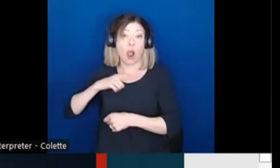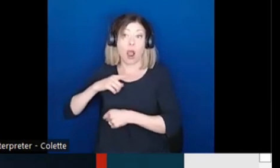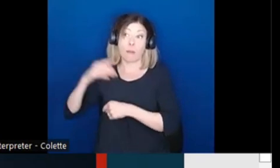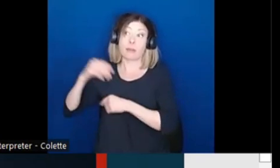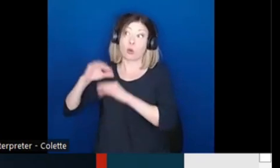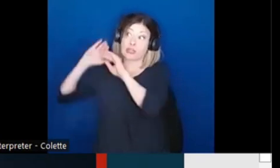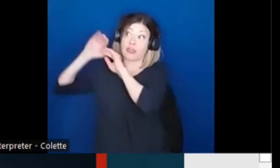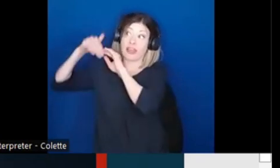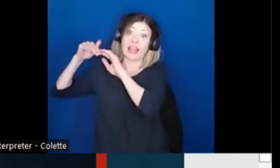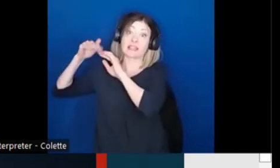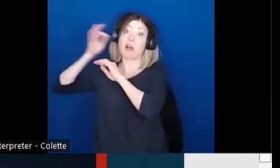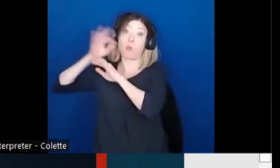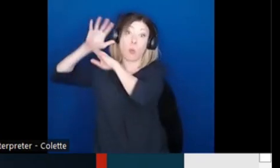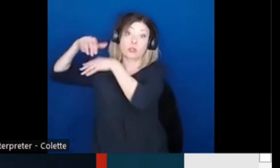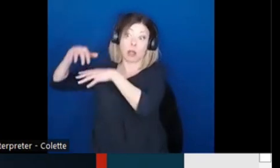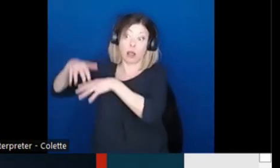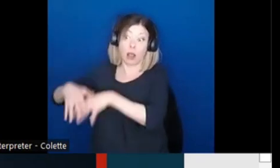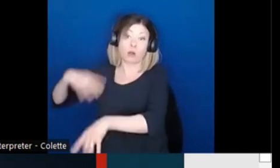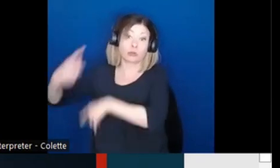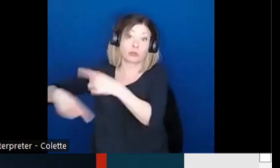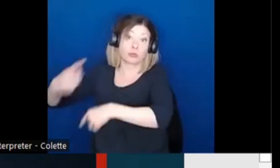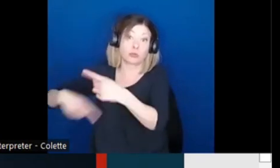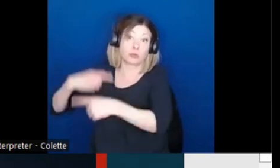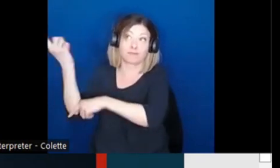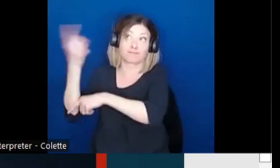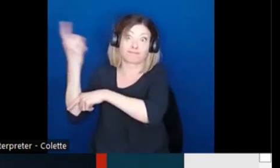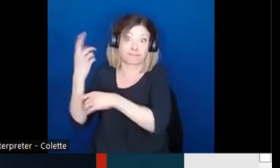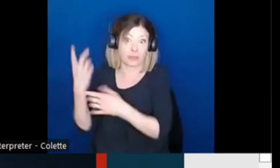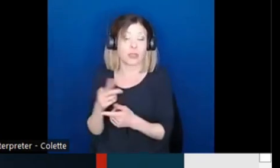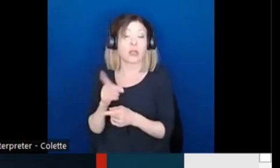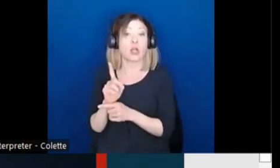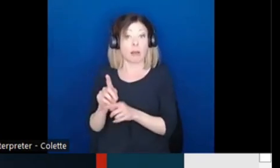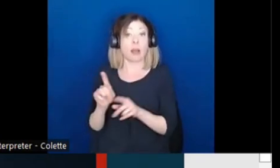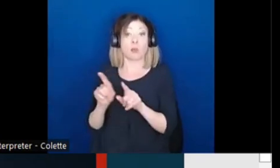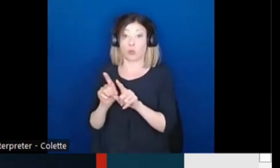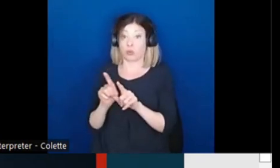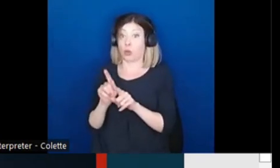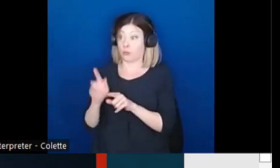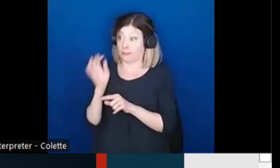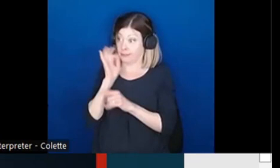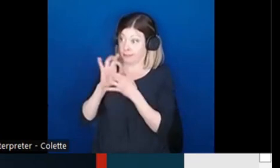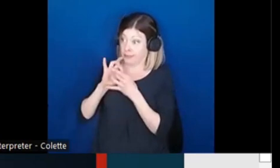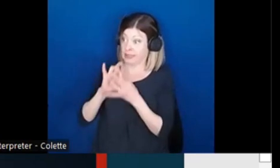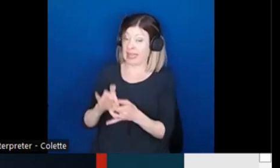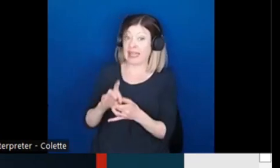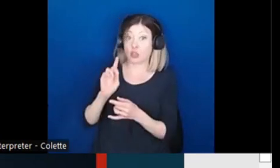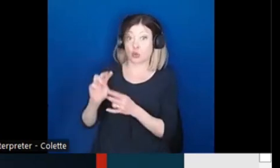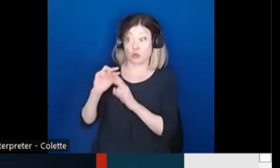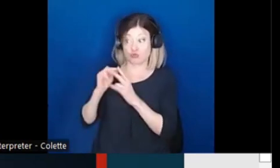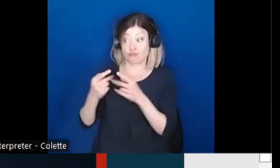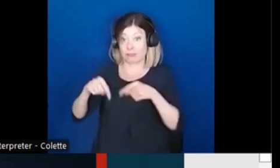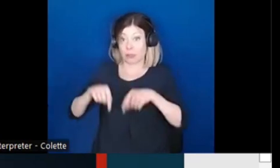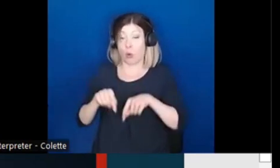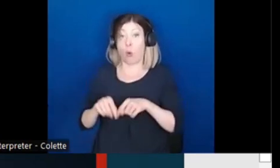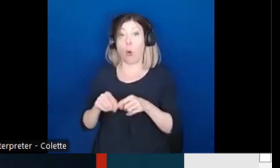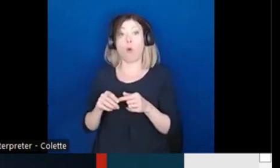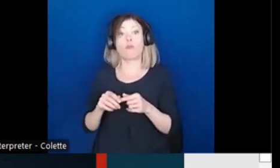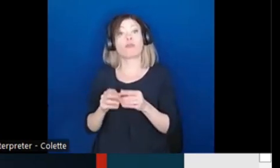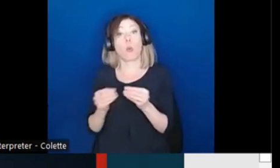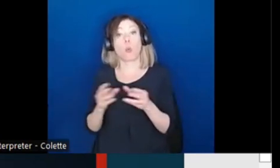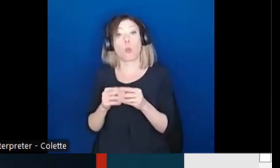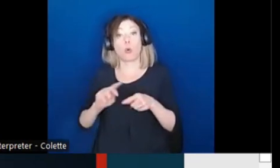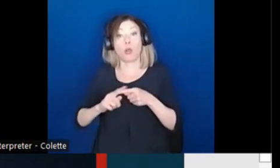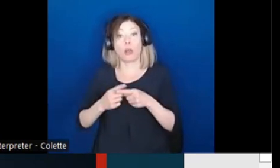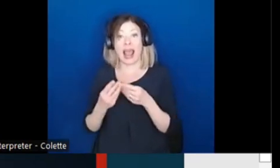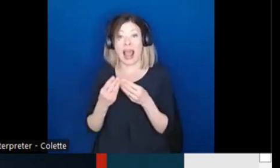hills. And also there was a tradition of the woolen textile industry. So you've got that great contrast. And while the Brontes were here as well,